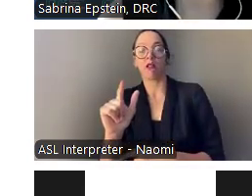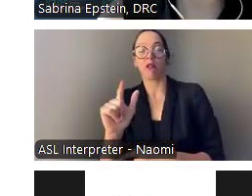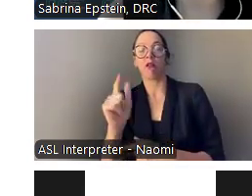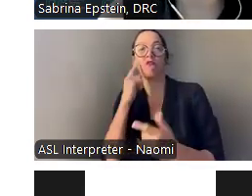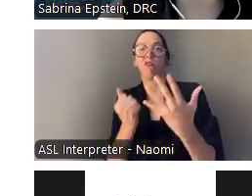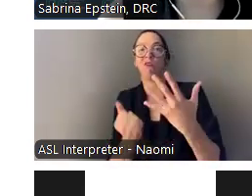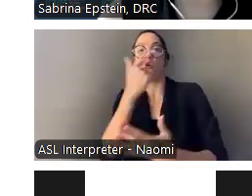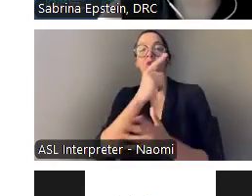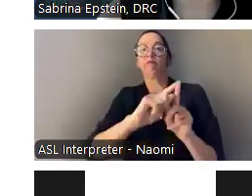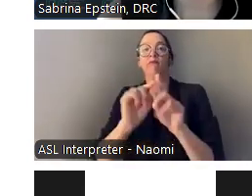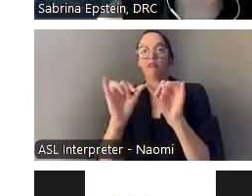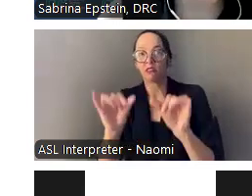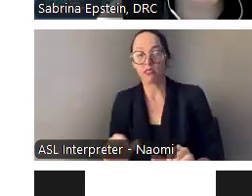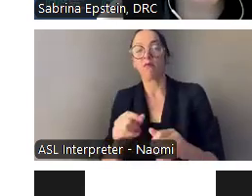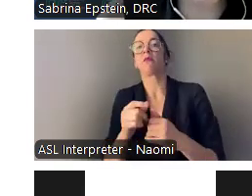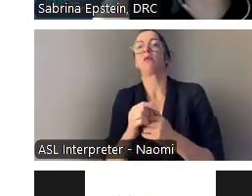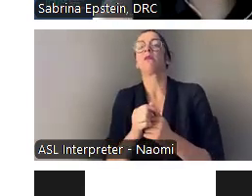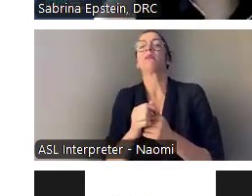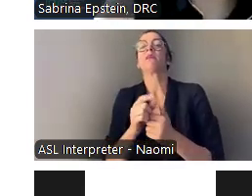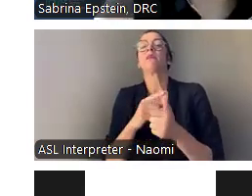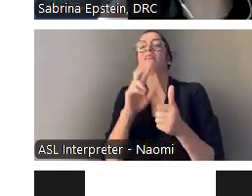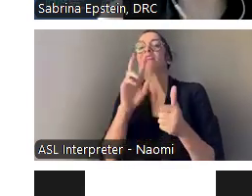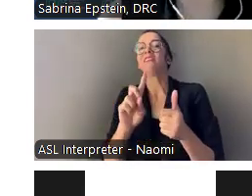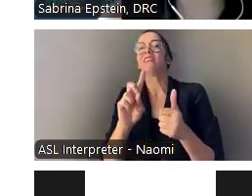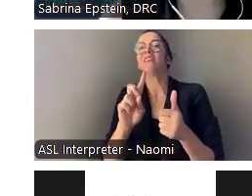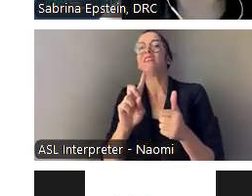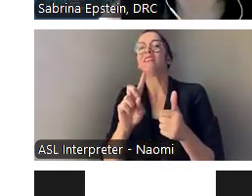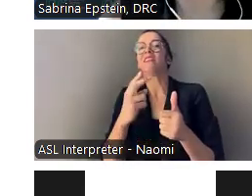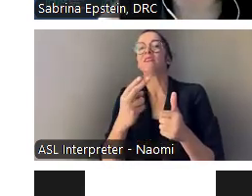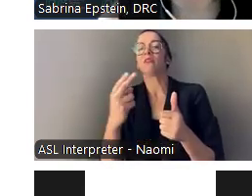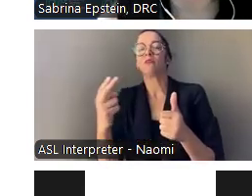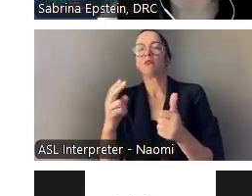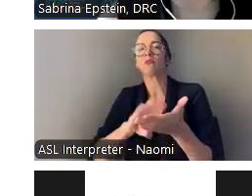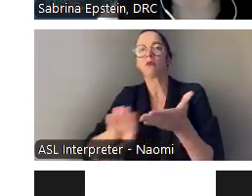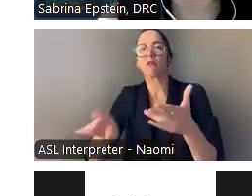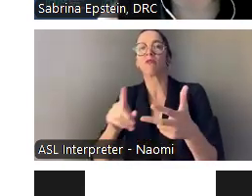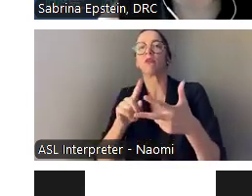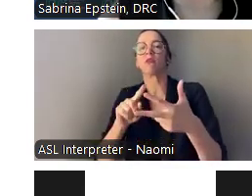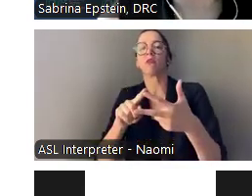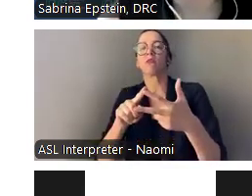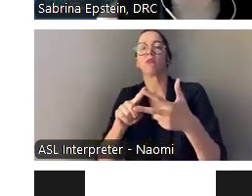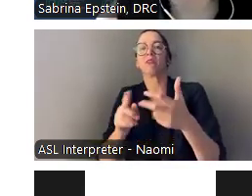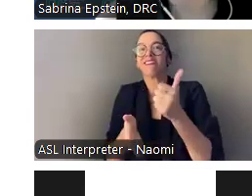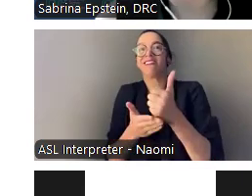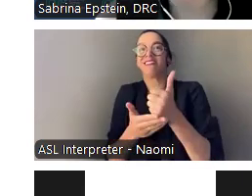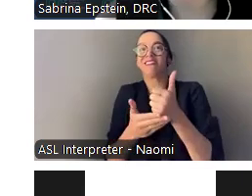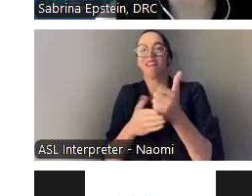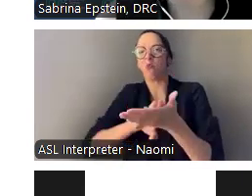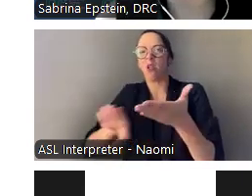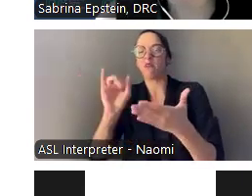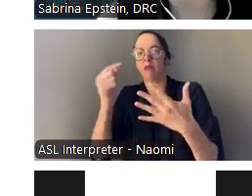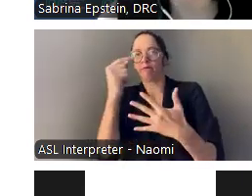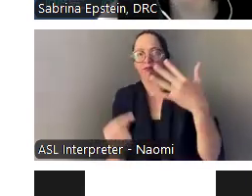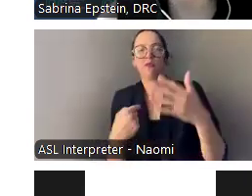IHSS or the assisted living waiver. And so we thought this would be an awesome opportunity for the state to standardize quality